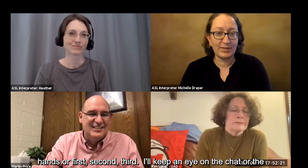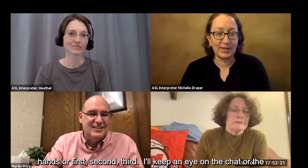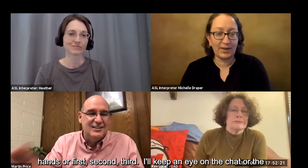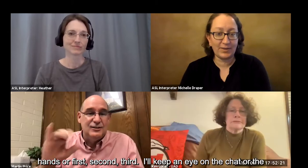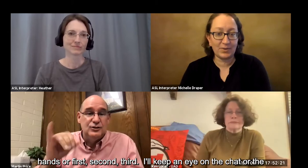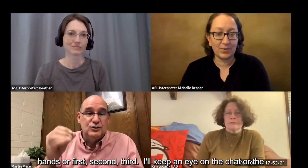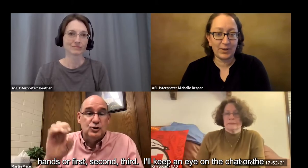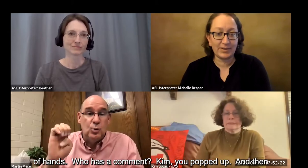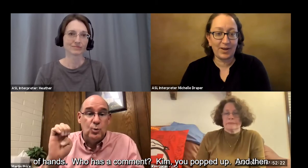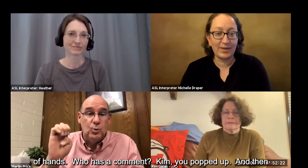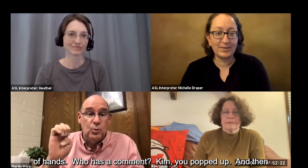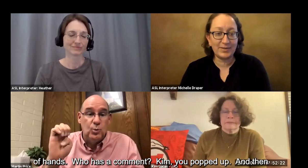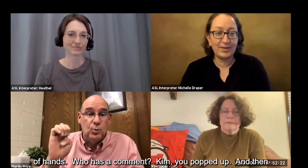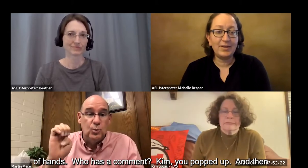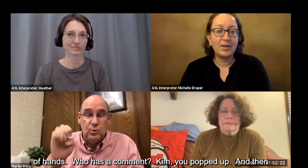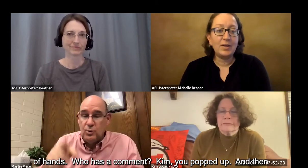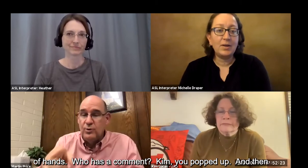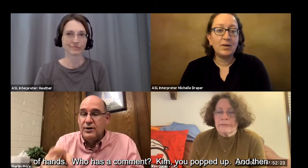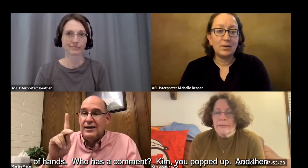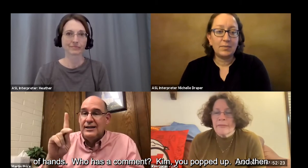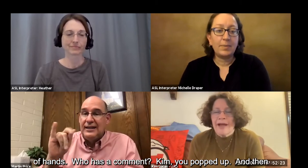or the raising of hands. So who has a comment?